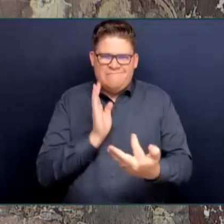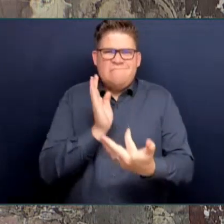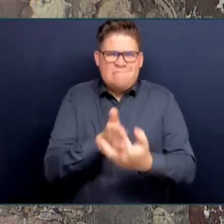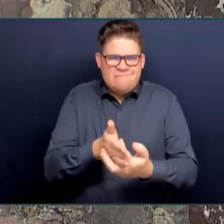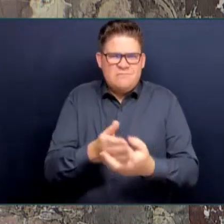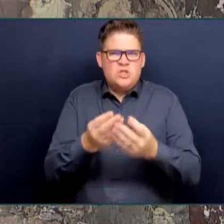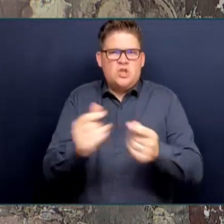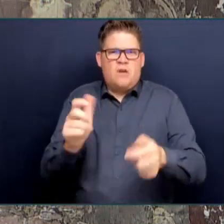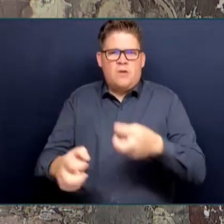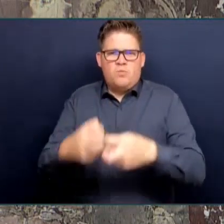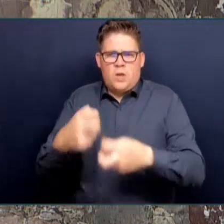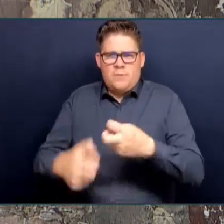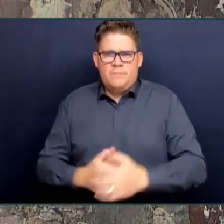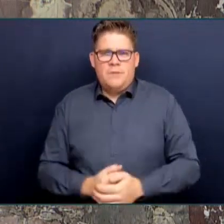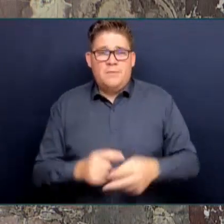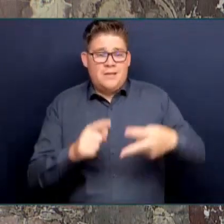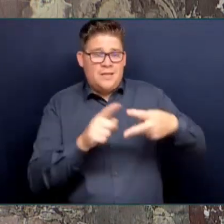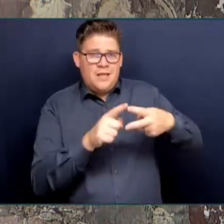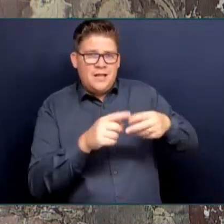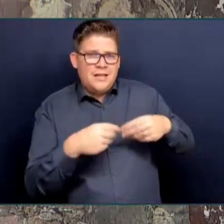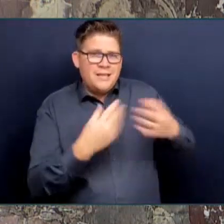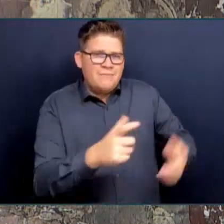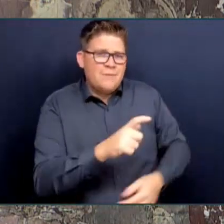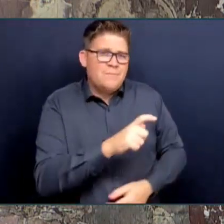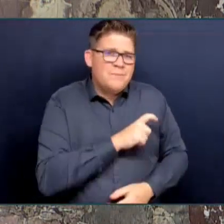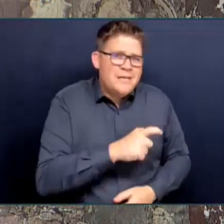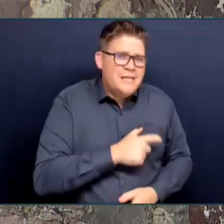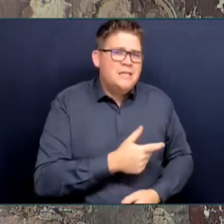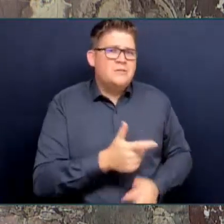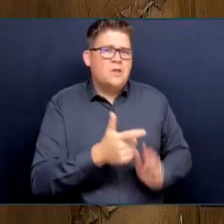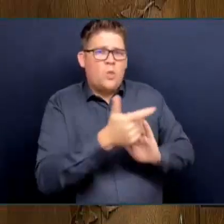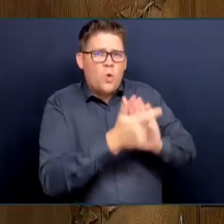communities. This is critically important, Honourable Speaker.